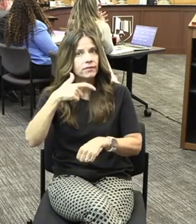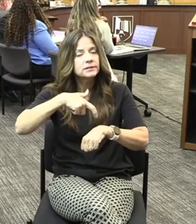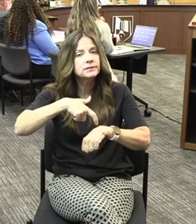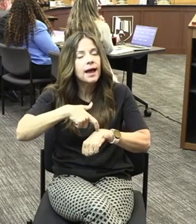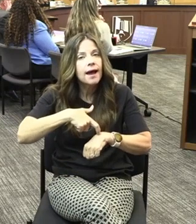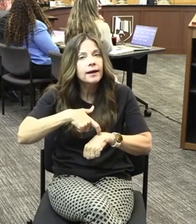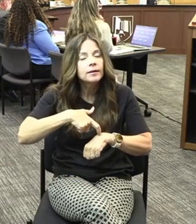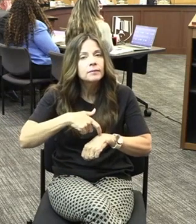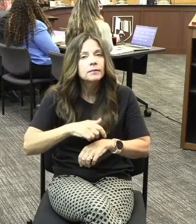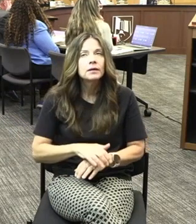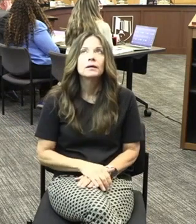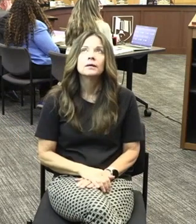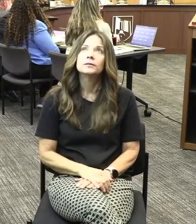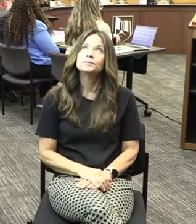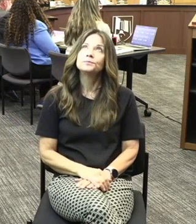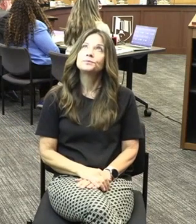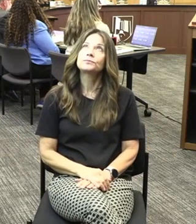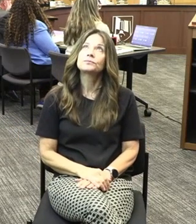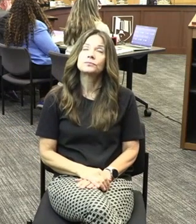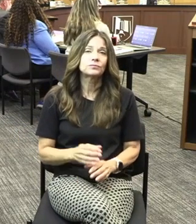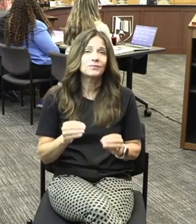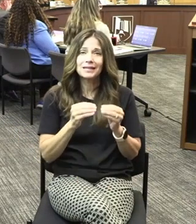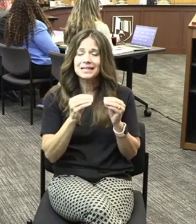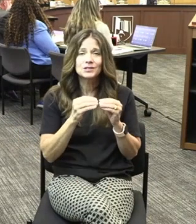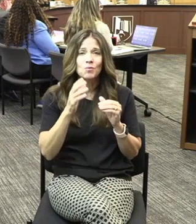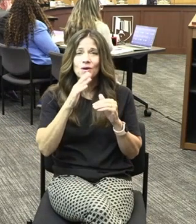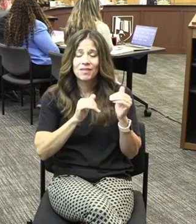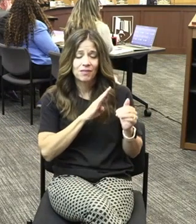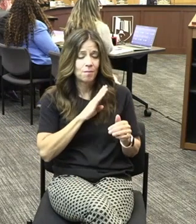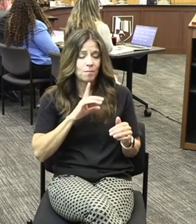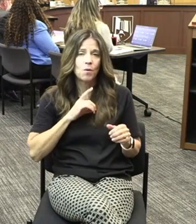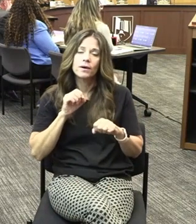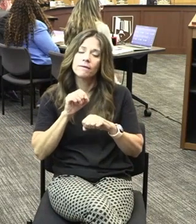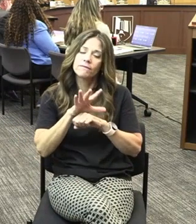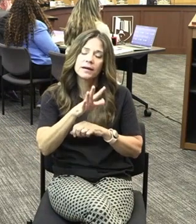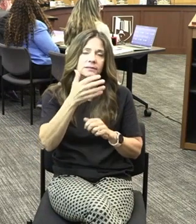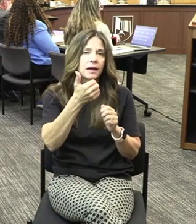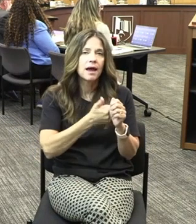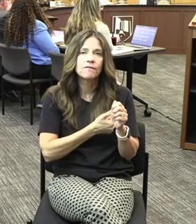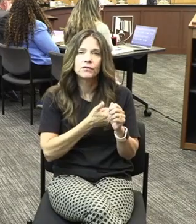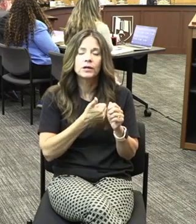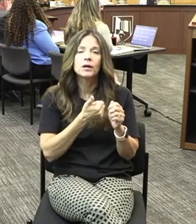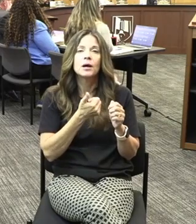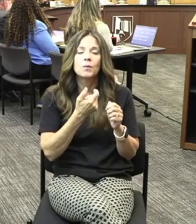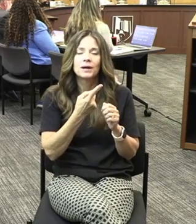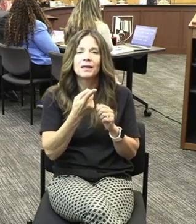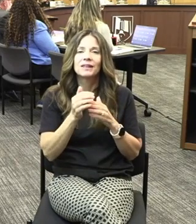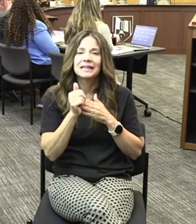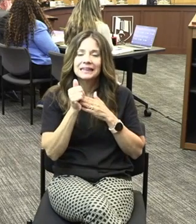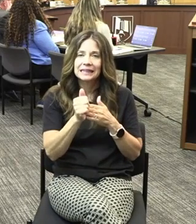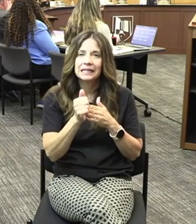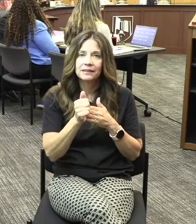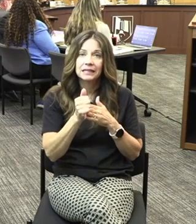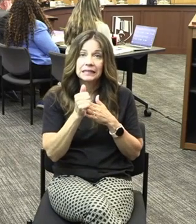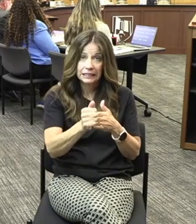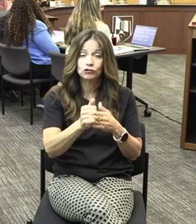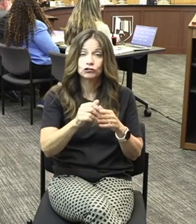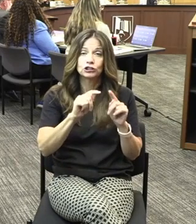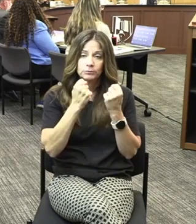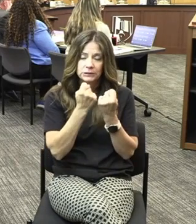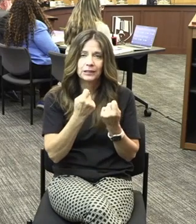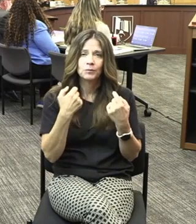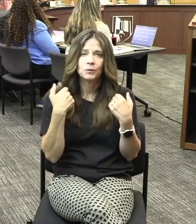The troubling situation extends far beyond the board itself and affects every member of the college's leadership team. Month after month, we publicly recognize